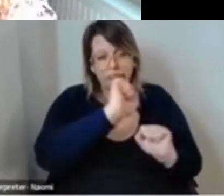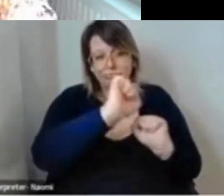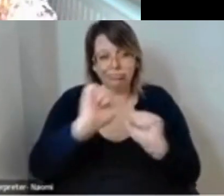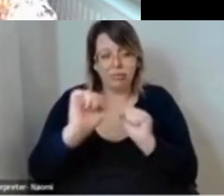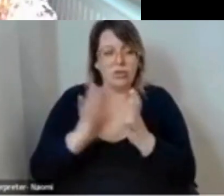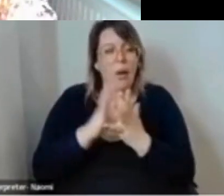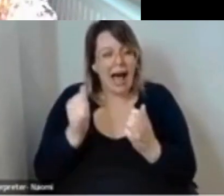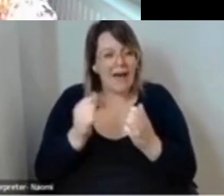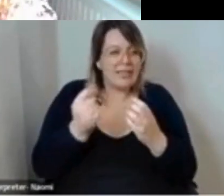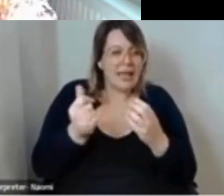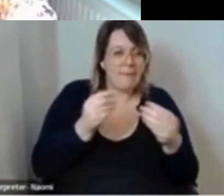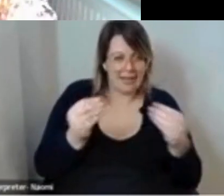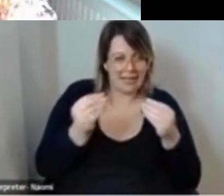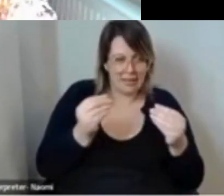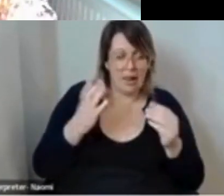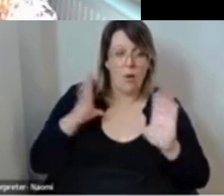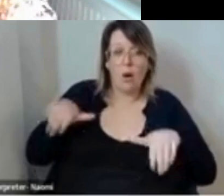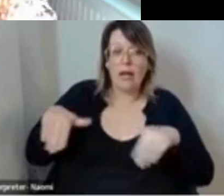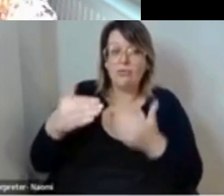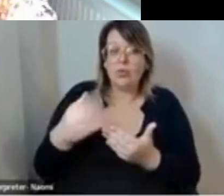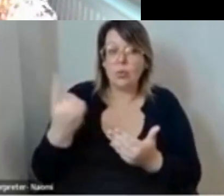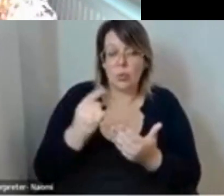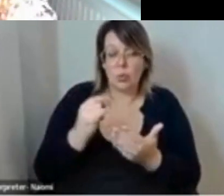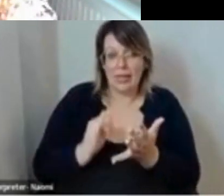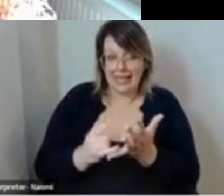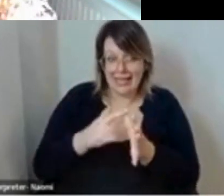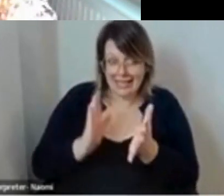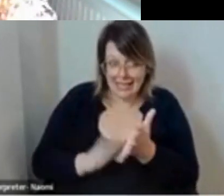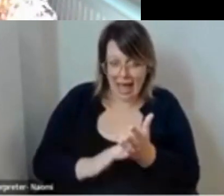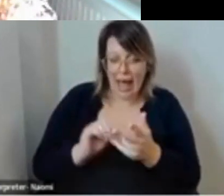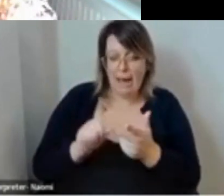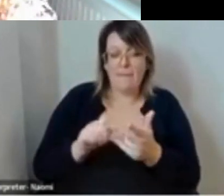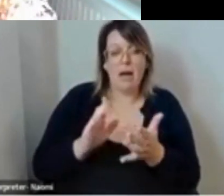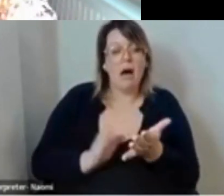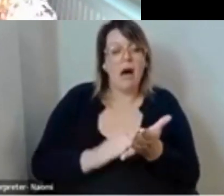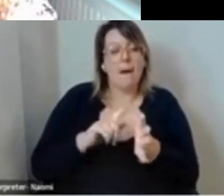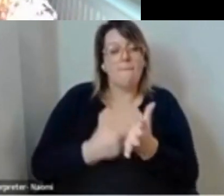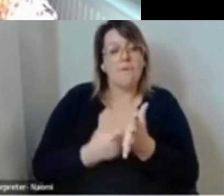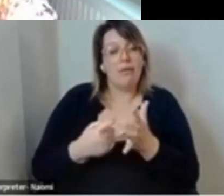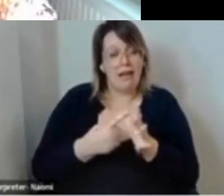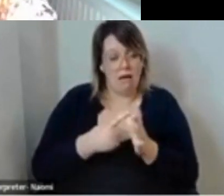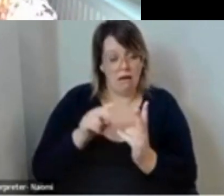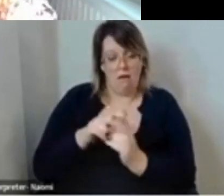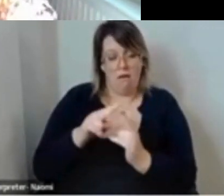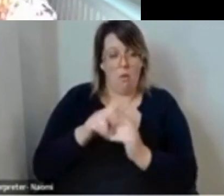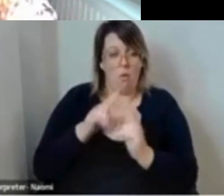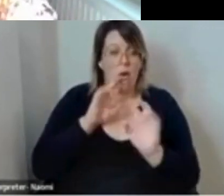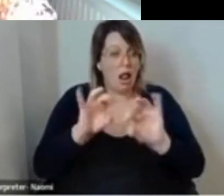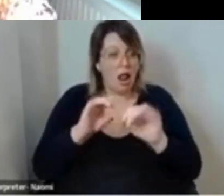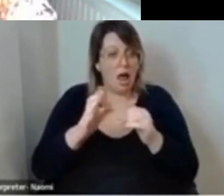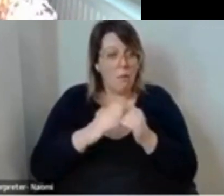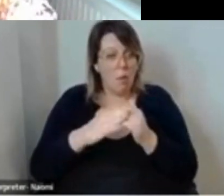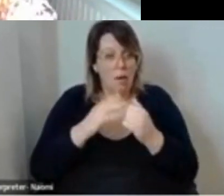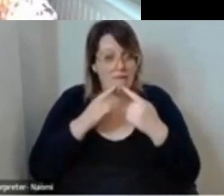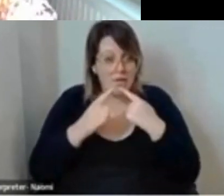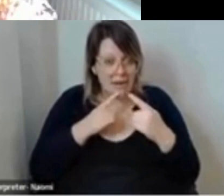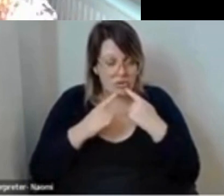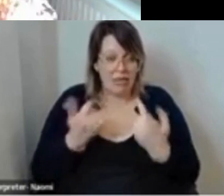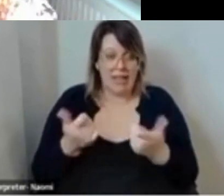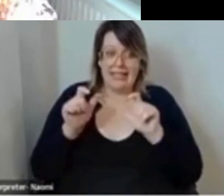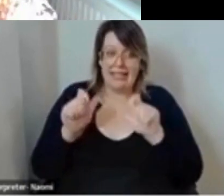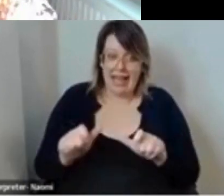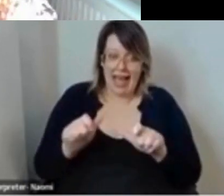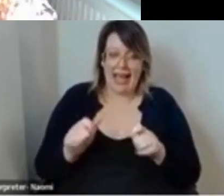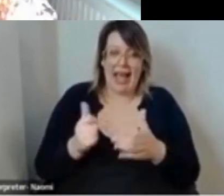I'd like to introduce to the session Sam and Maria. They're going to talk us through the next section and then stay on for the Q&A,